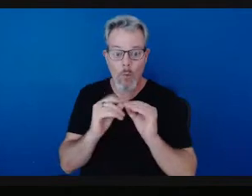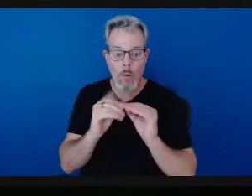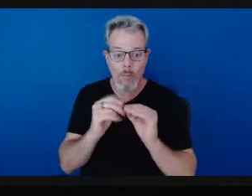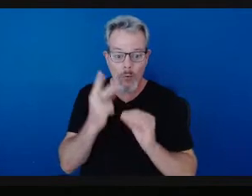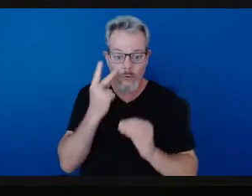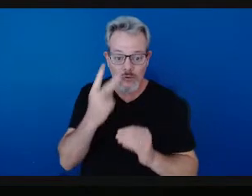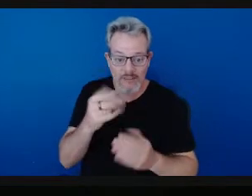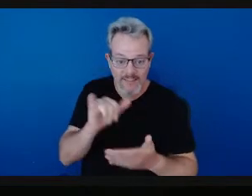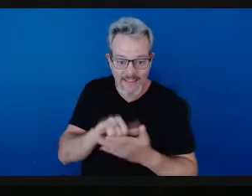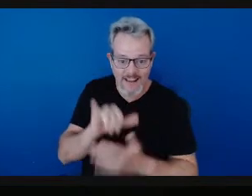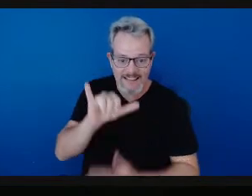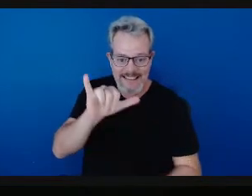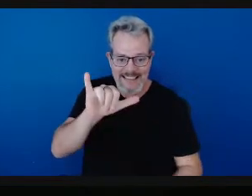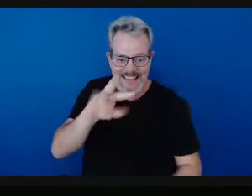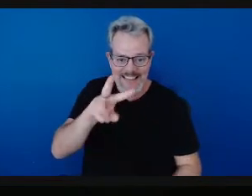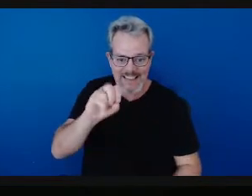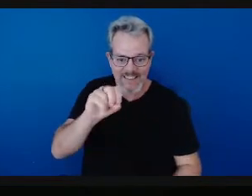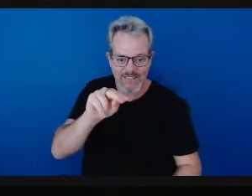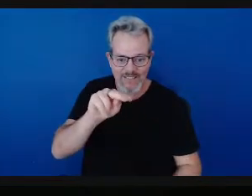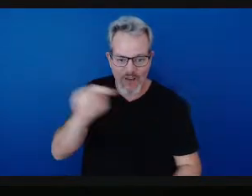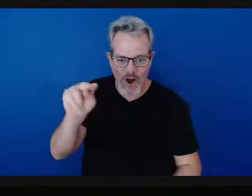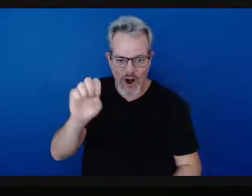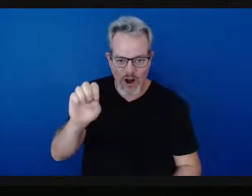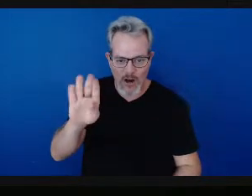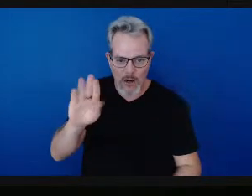This is by Yvonne Bauer,